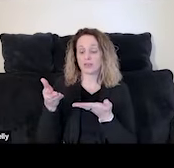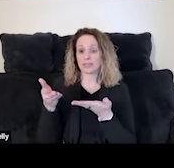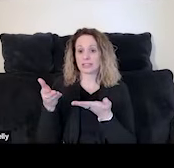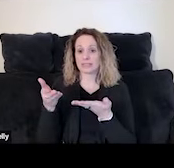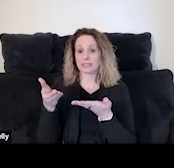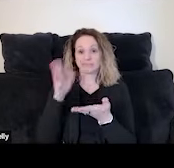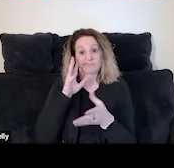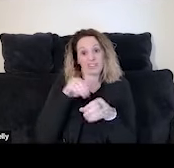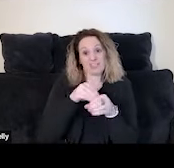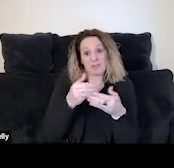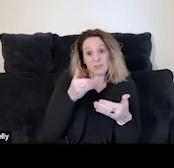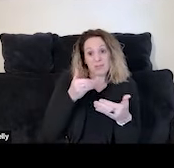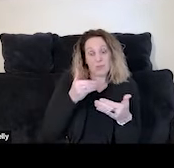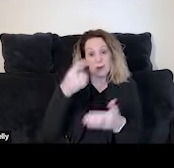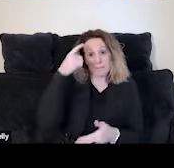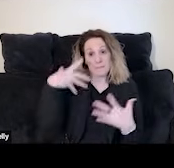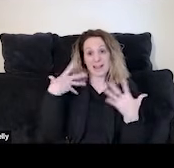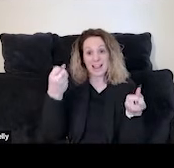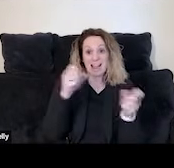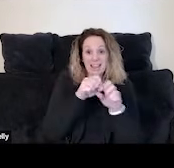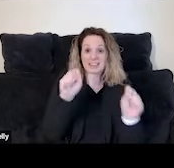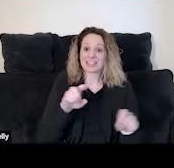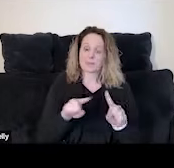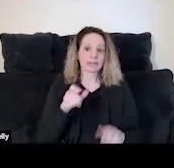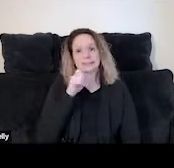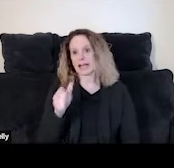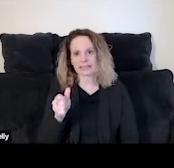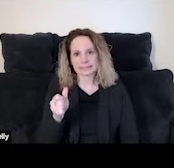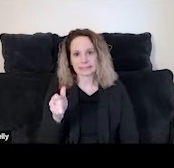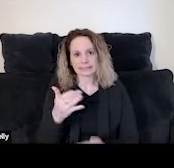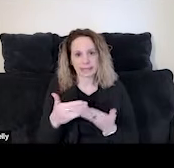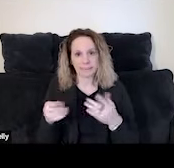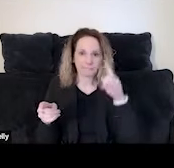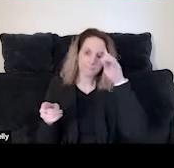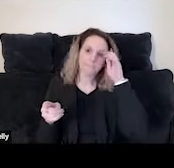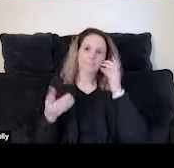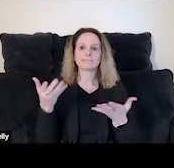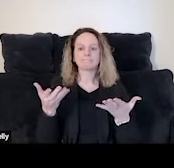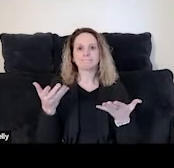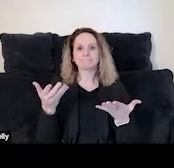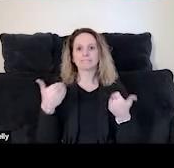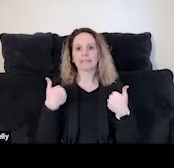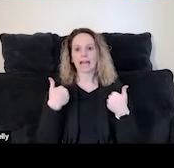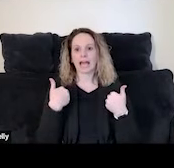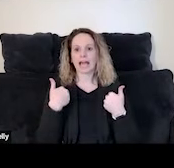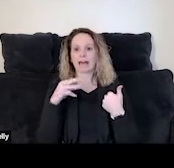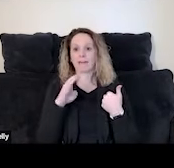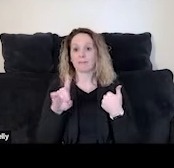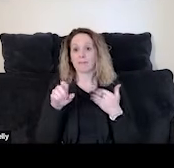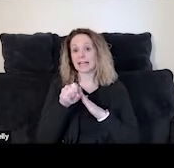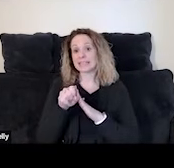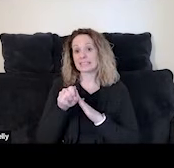already involved in the mental health system, but a lot of them were not. Either they might have been having mild